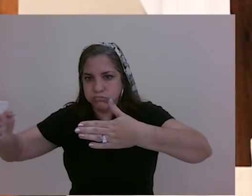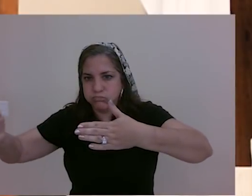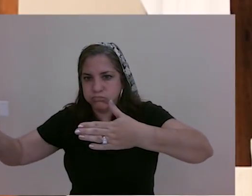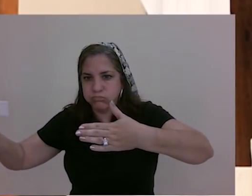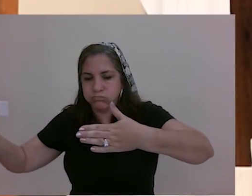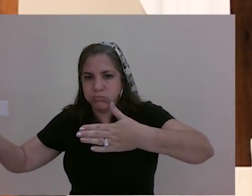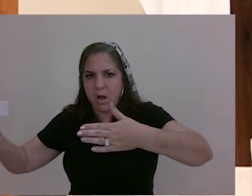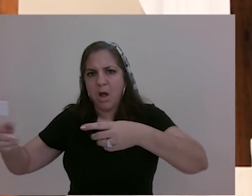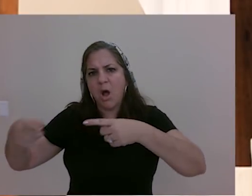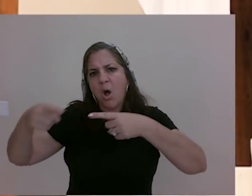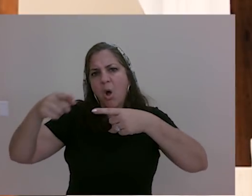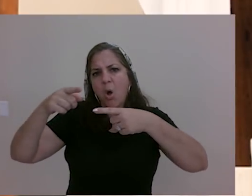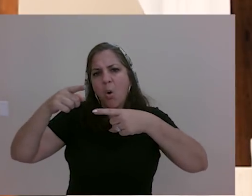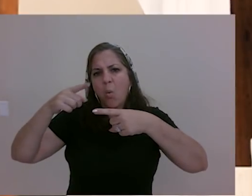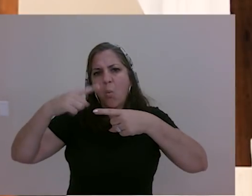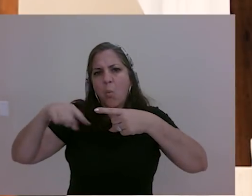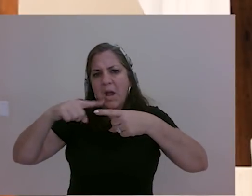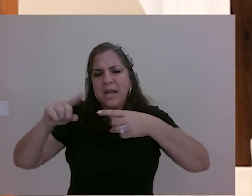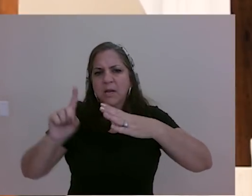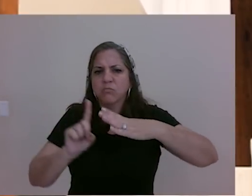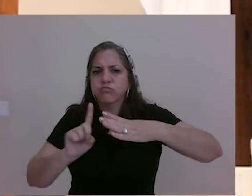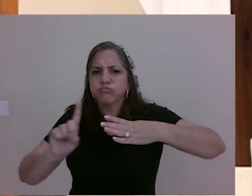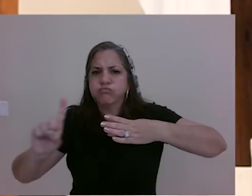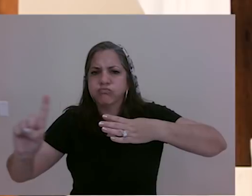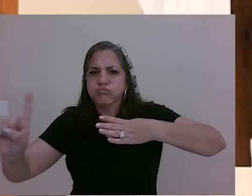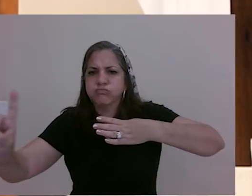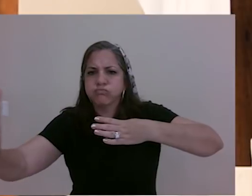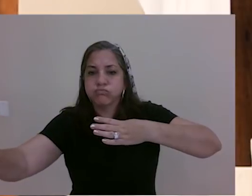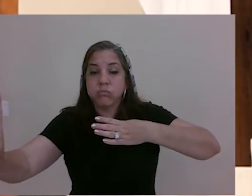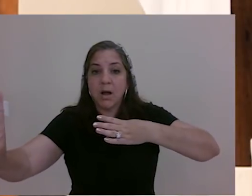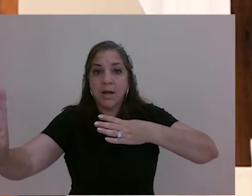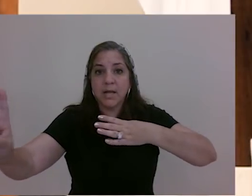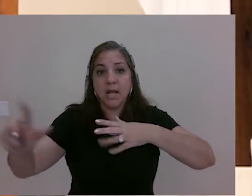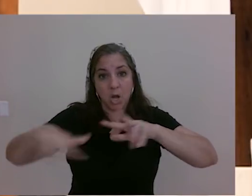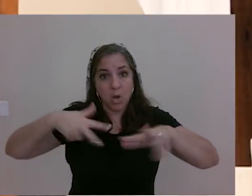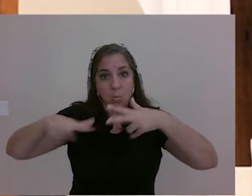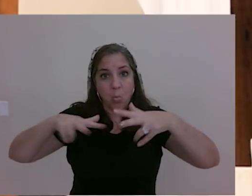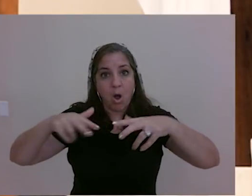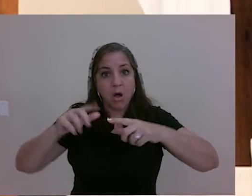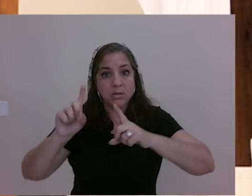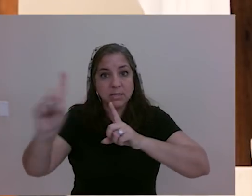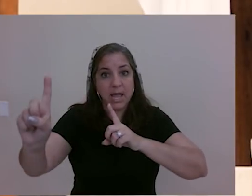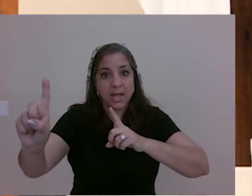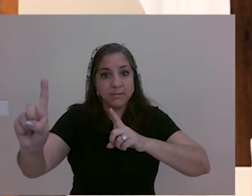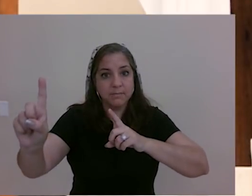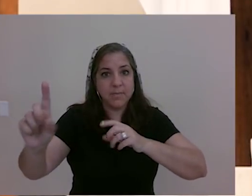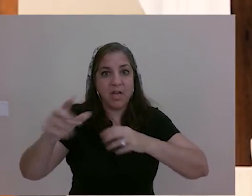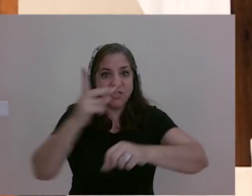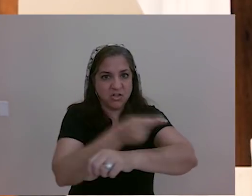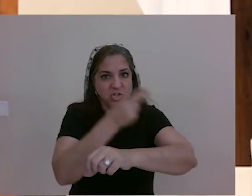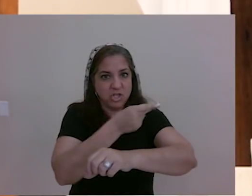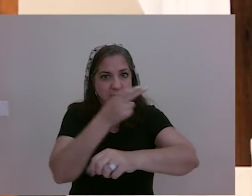When he has driven out all of his own, he walks ahead of them, and the sheep follow him,